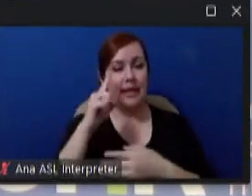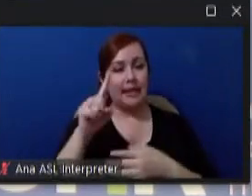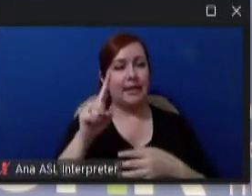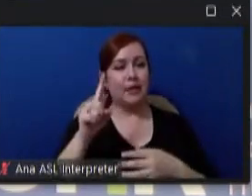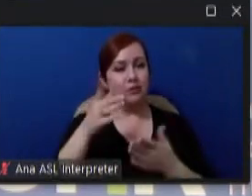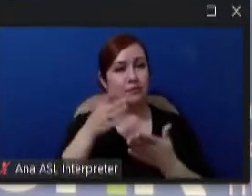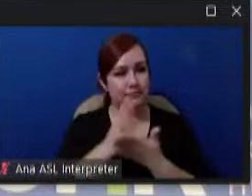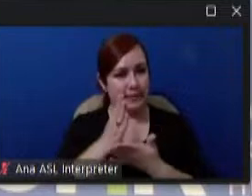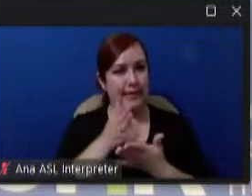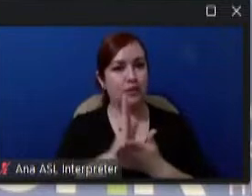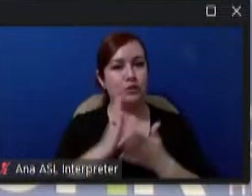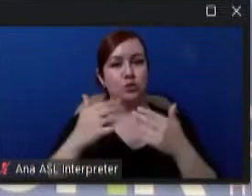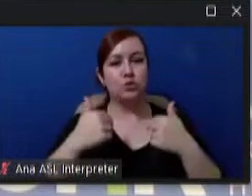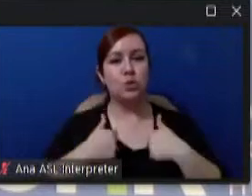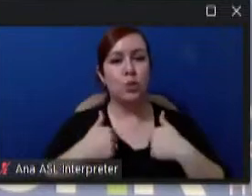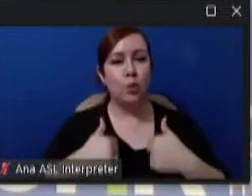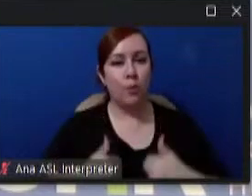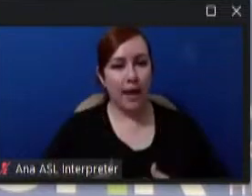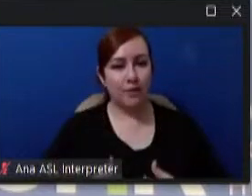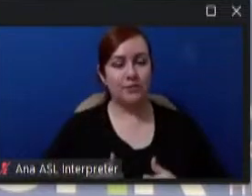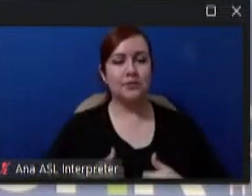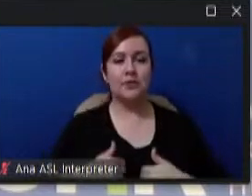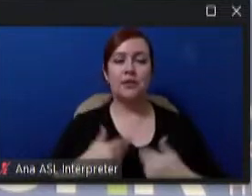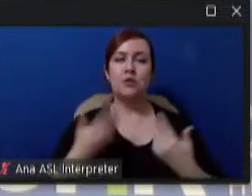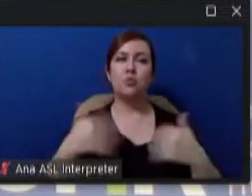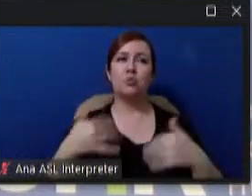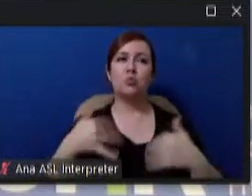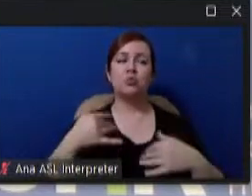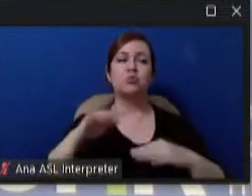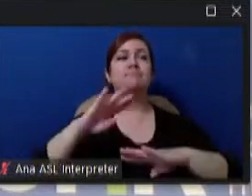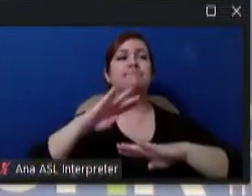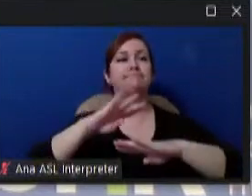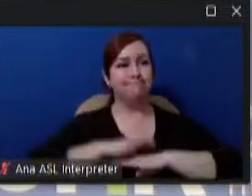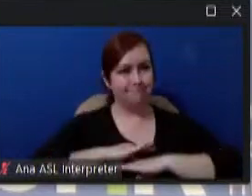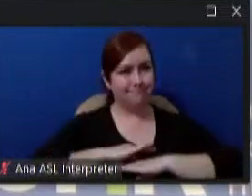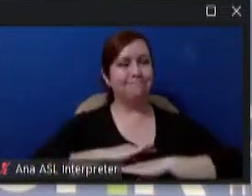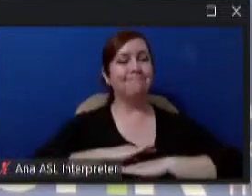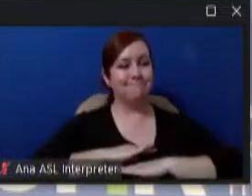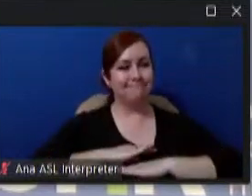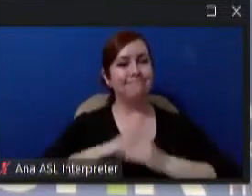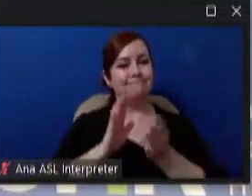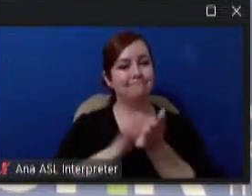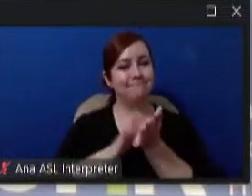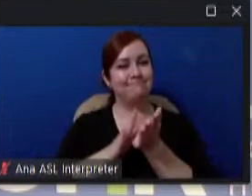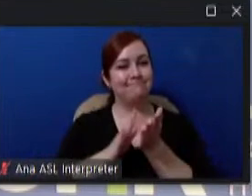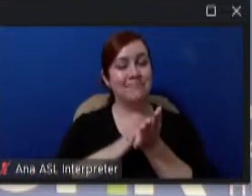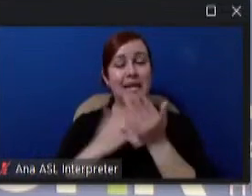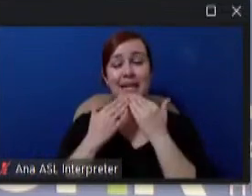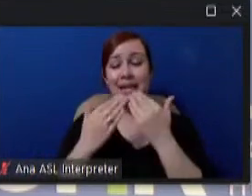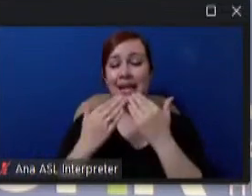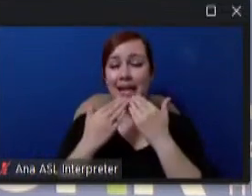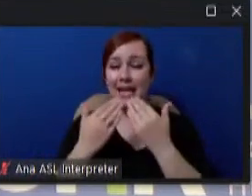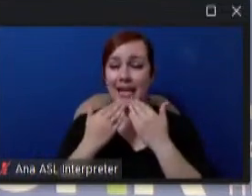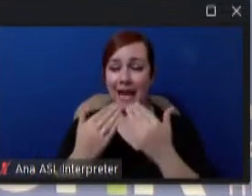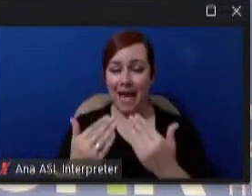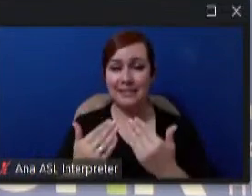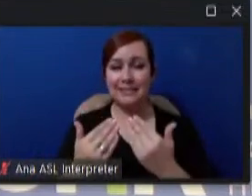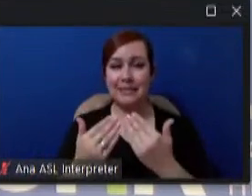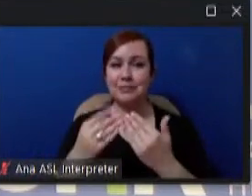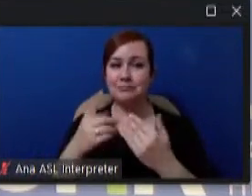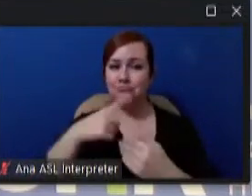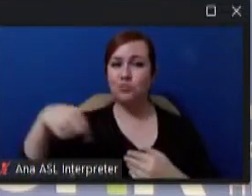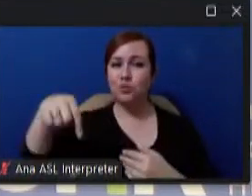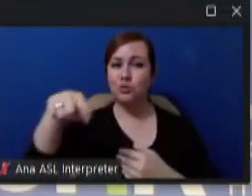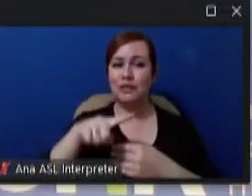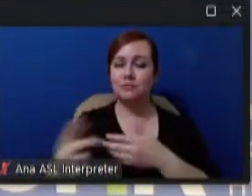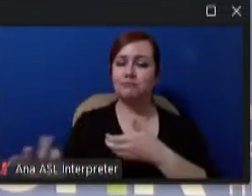addressing disability from using a human rights approach. We're very pleased to